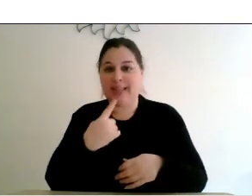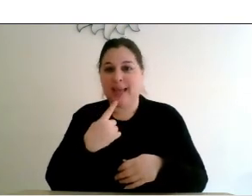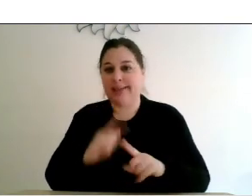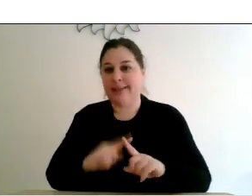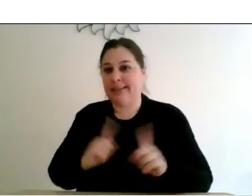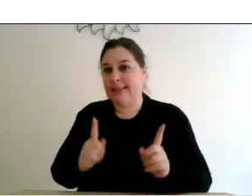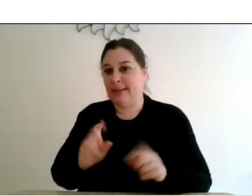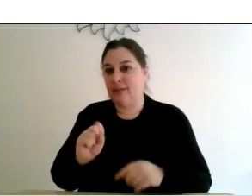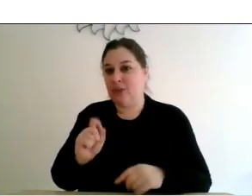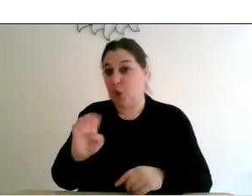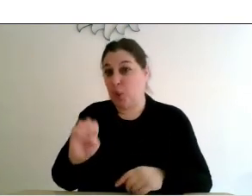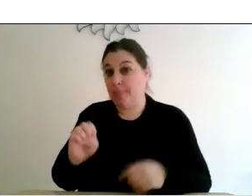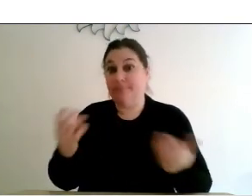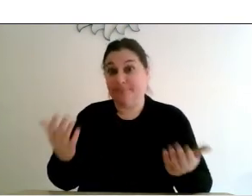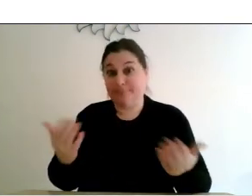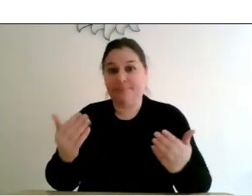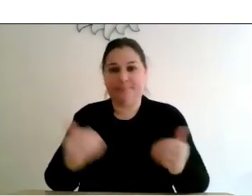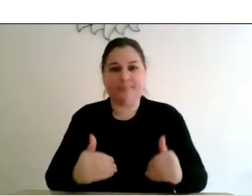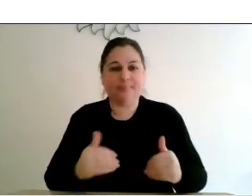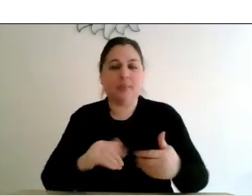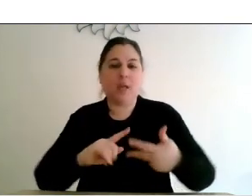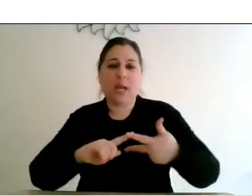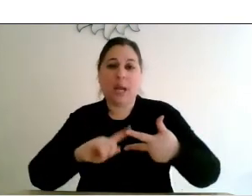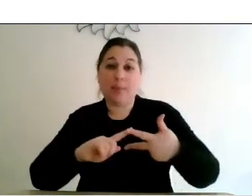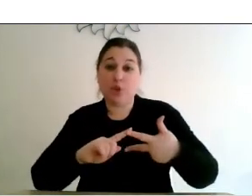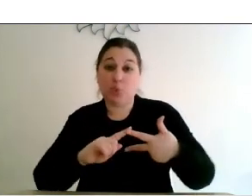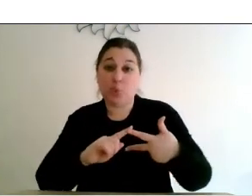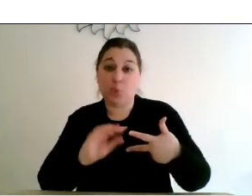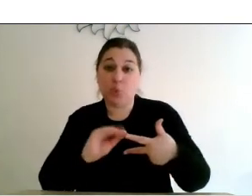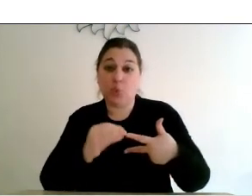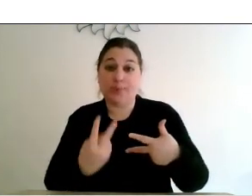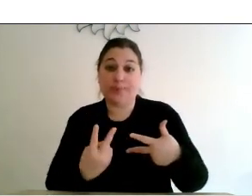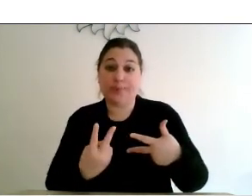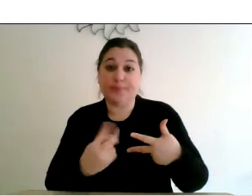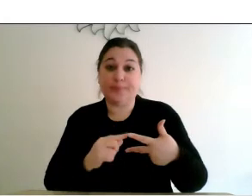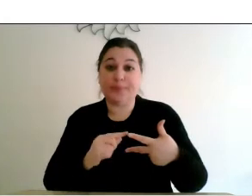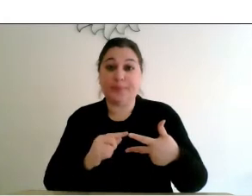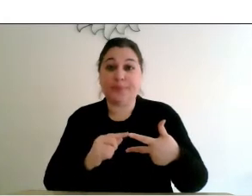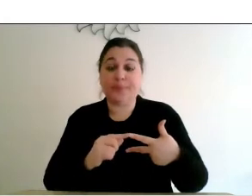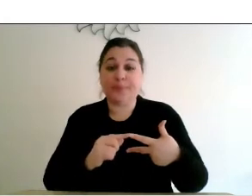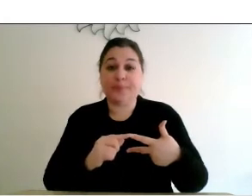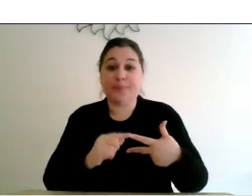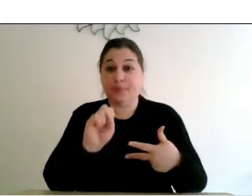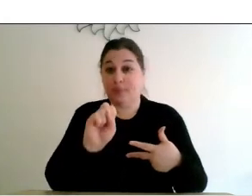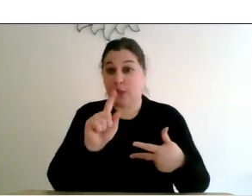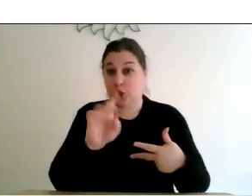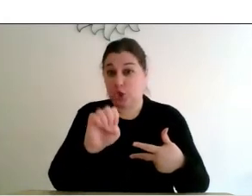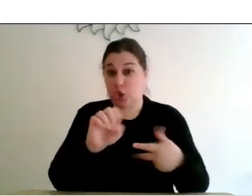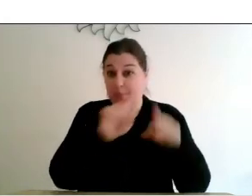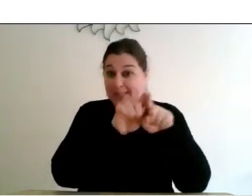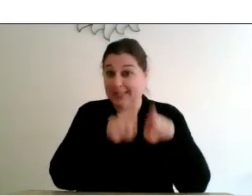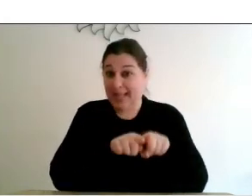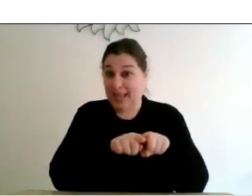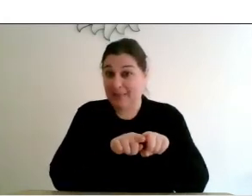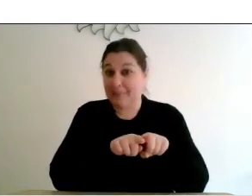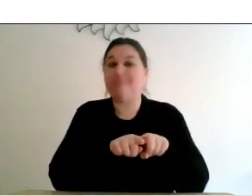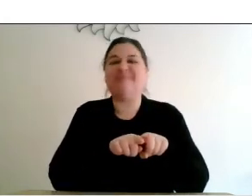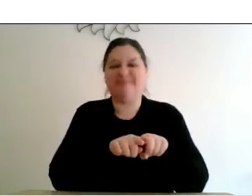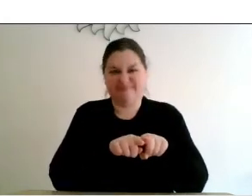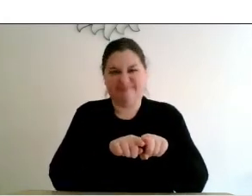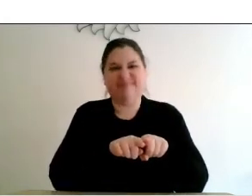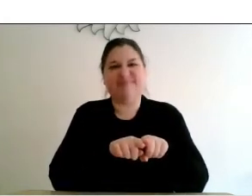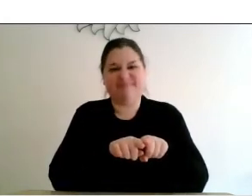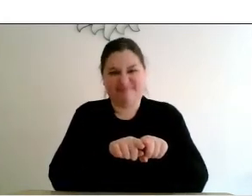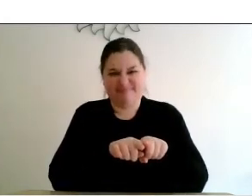Number 2, do they have the same slope? Yes. Okay, so it cannot